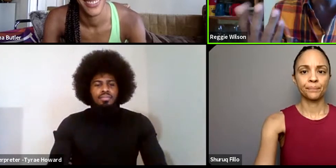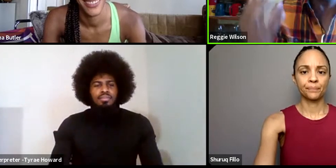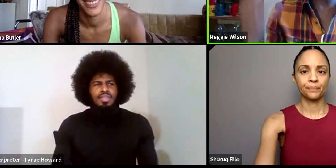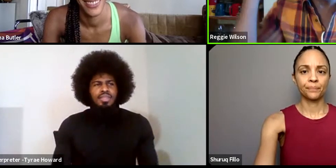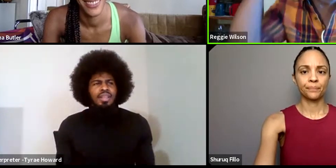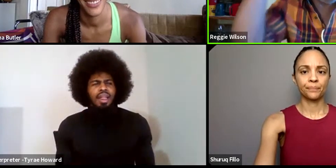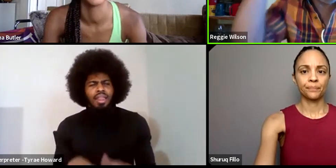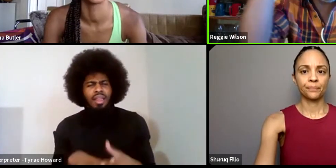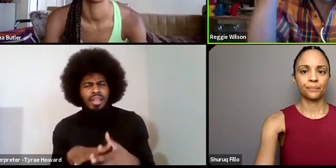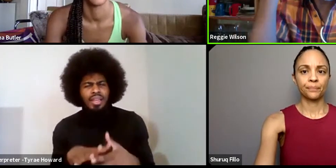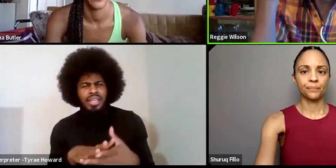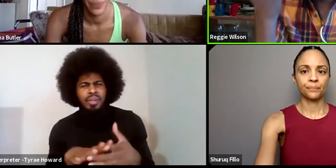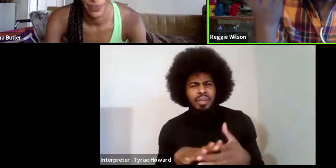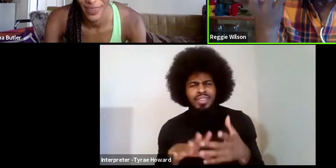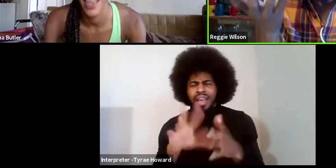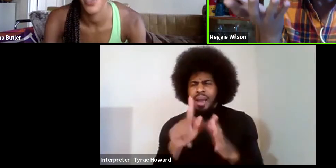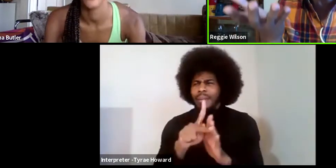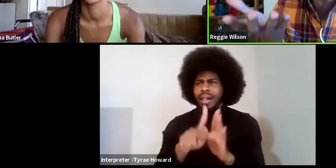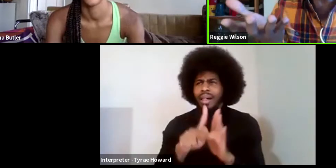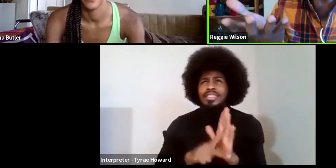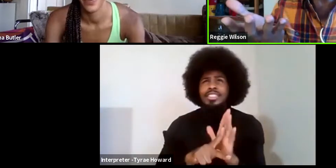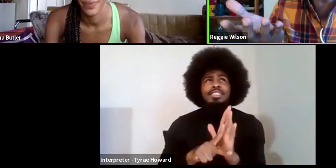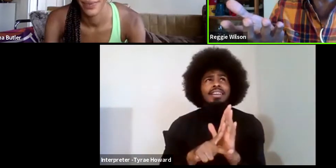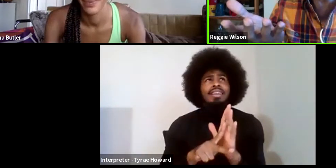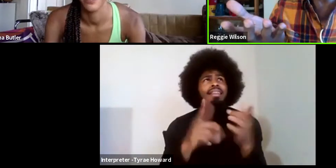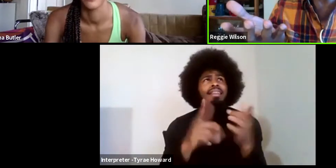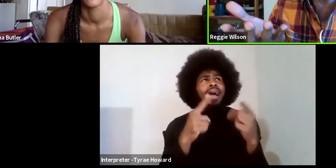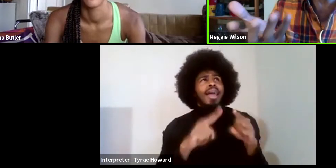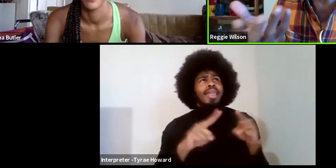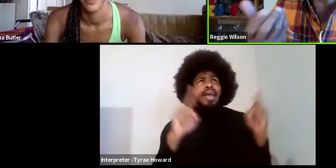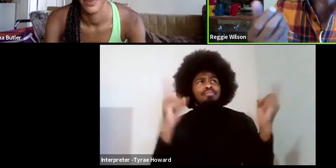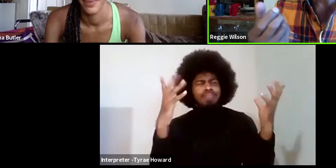policy from above that people wanted